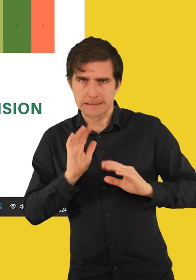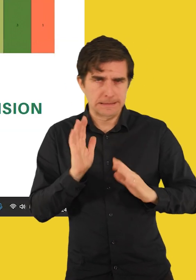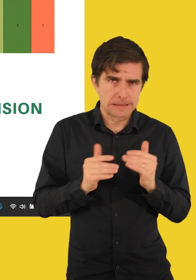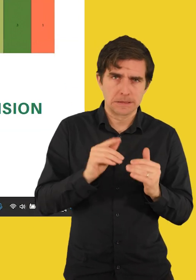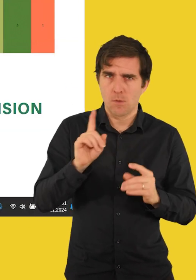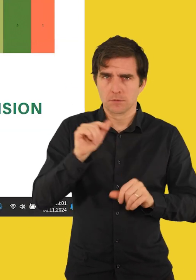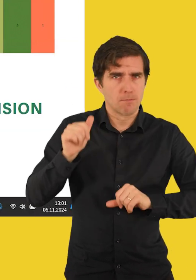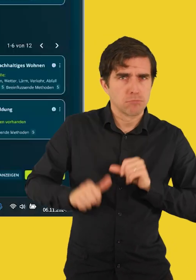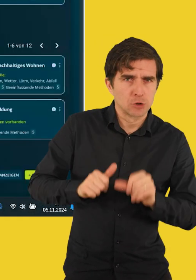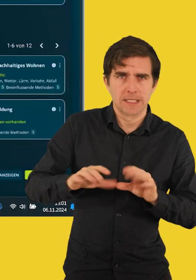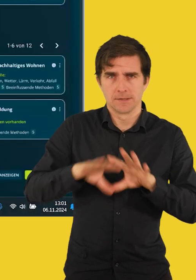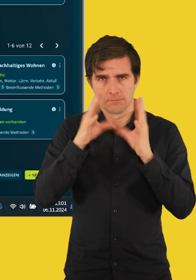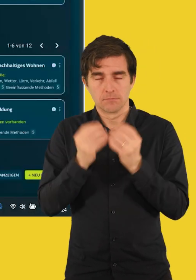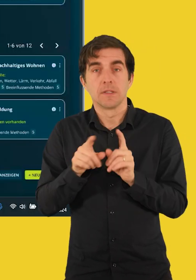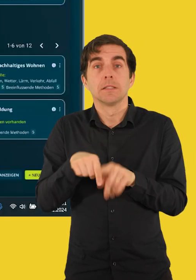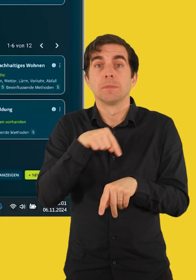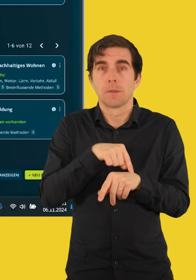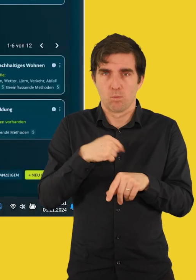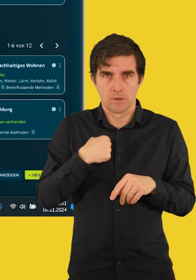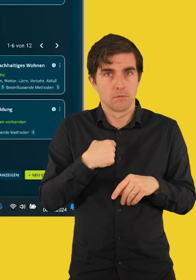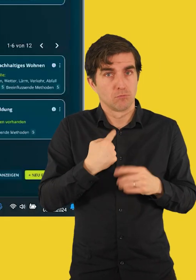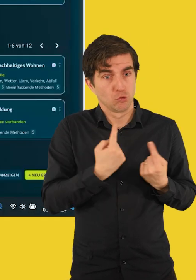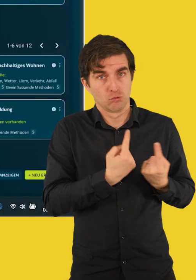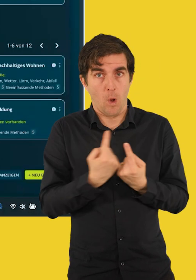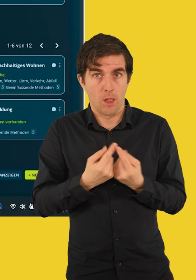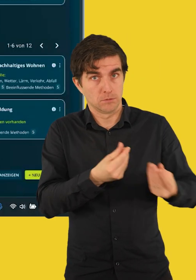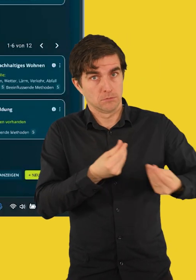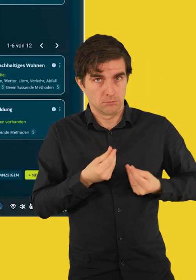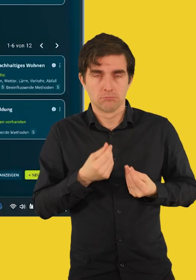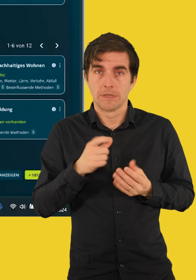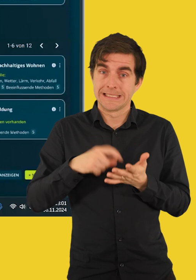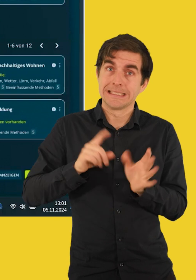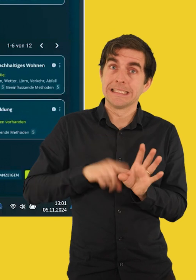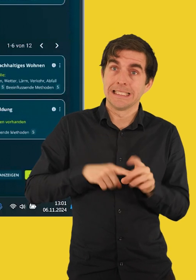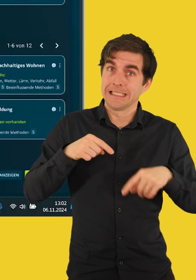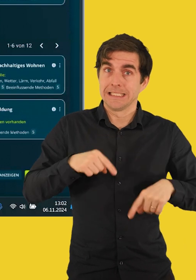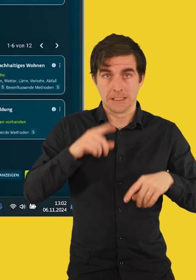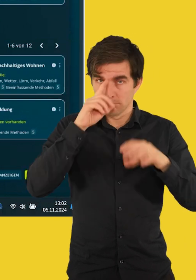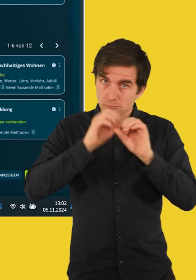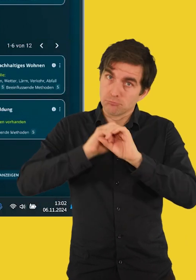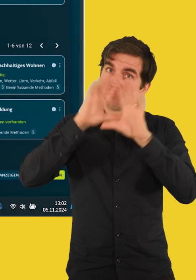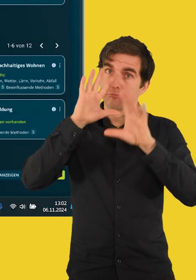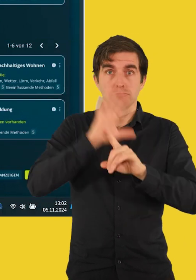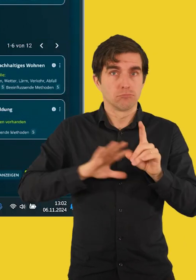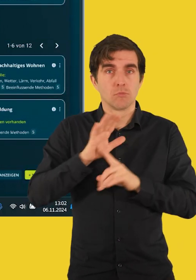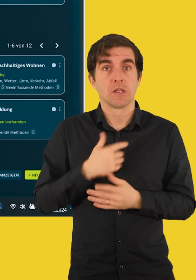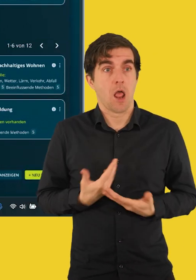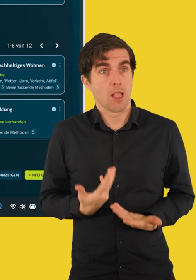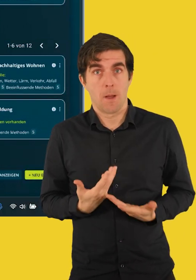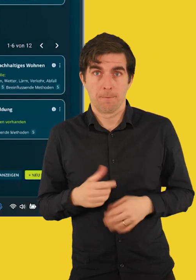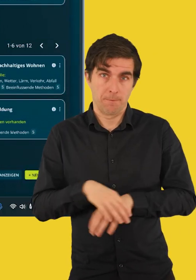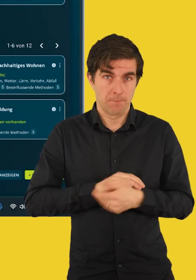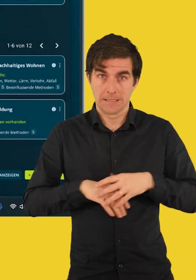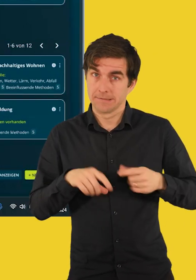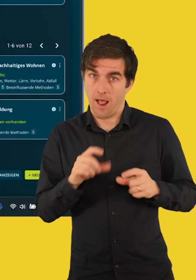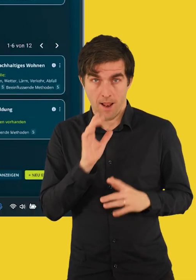planning process. At the same time, the tool will also have a city portrait visualization. We're currently still